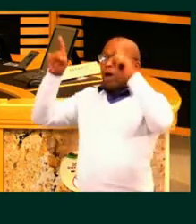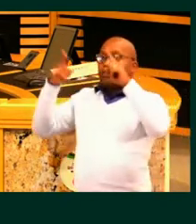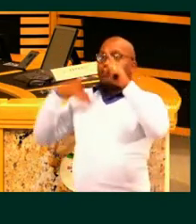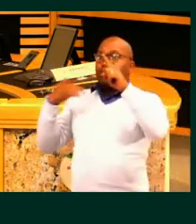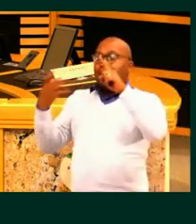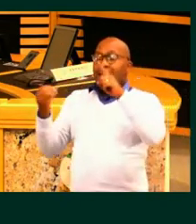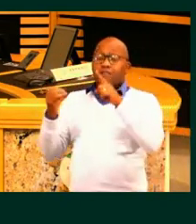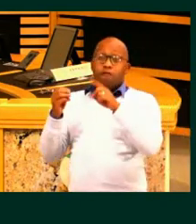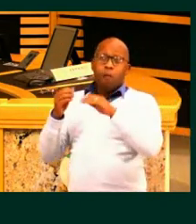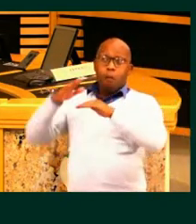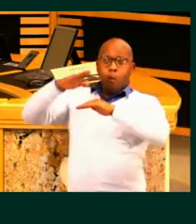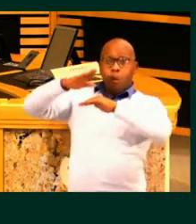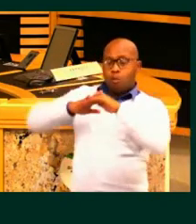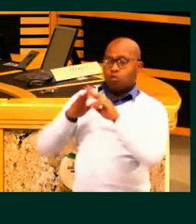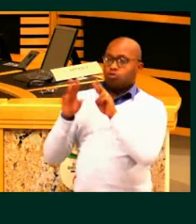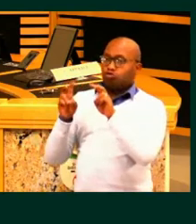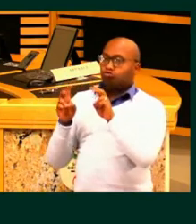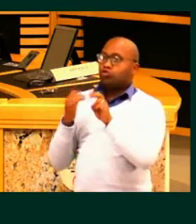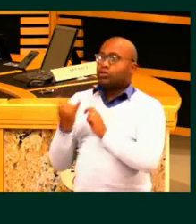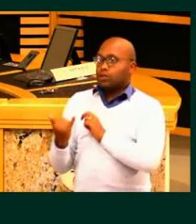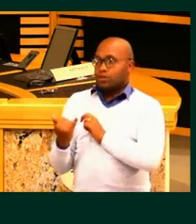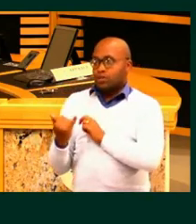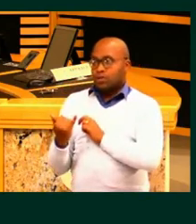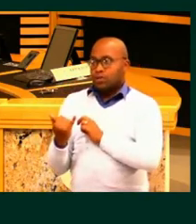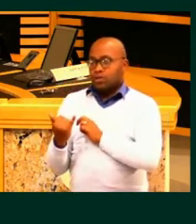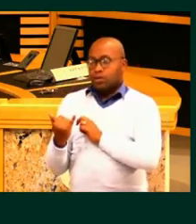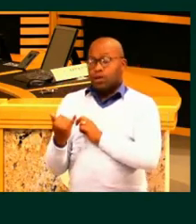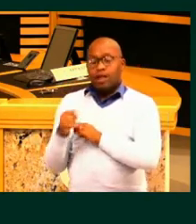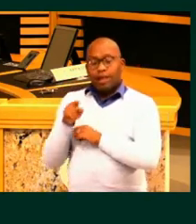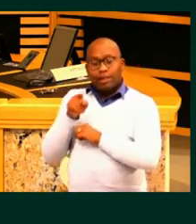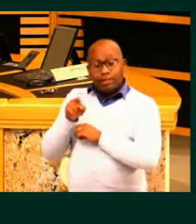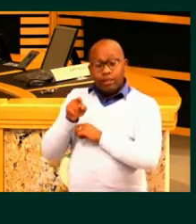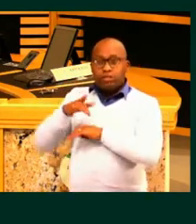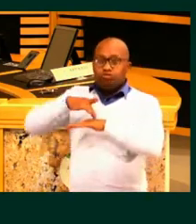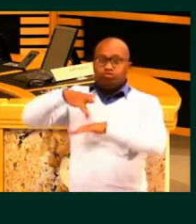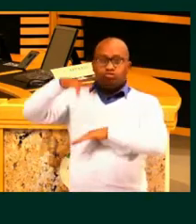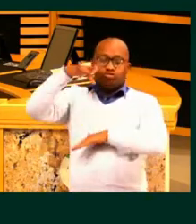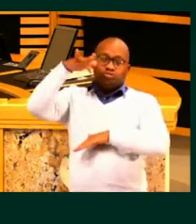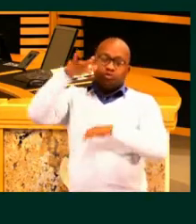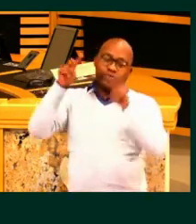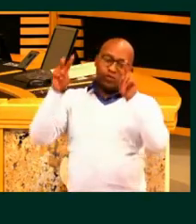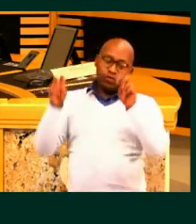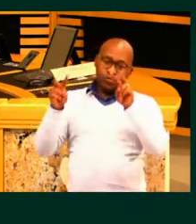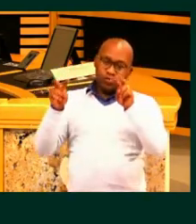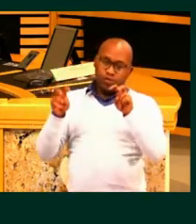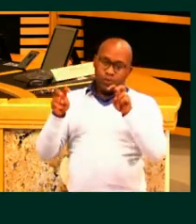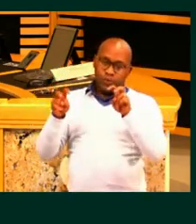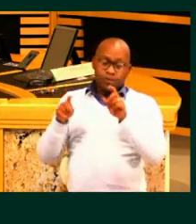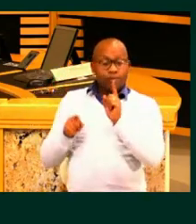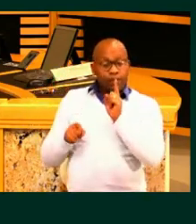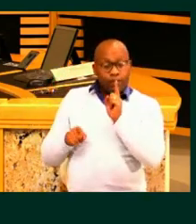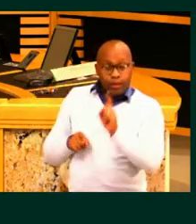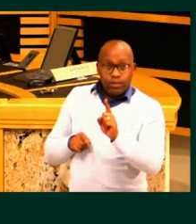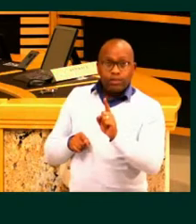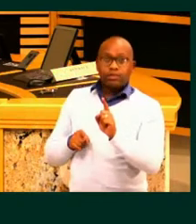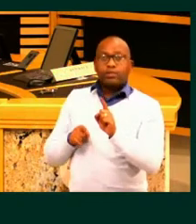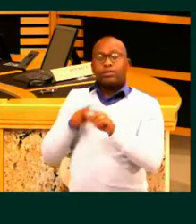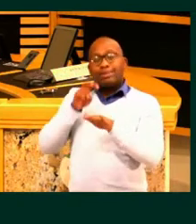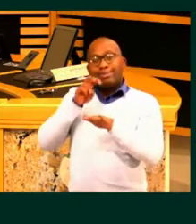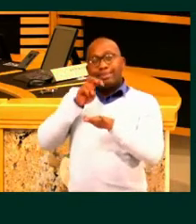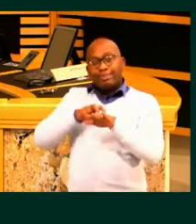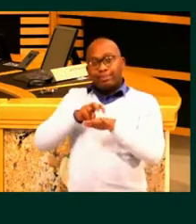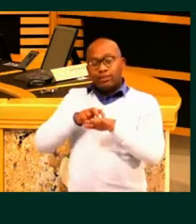saying colleagues this is a sensitive matter and a matter that requires a bit of